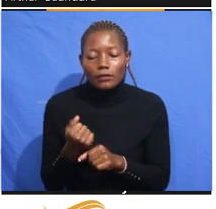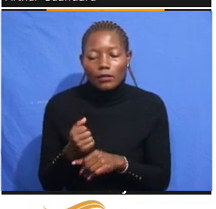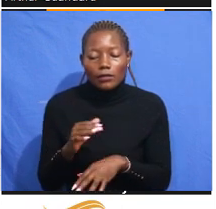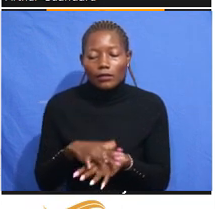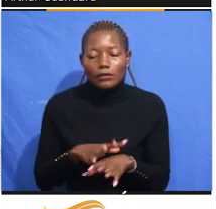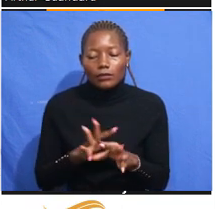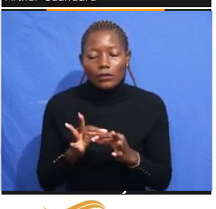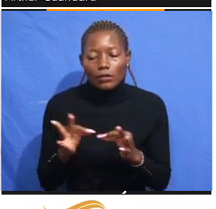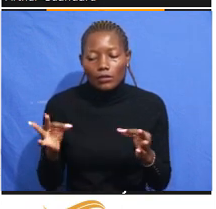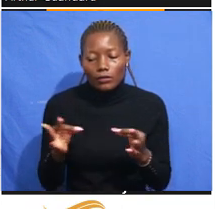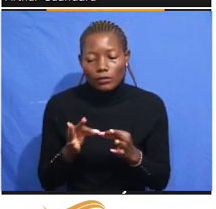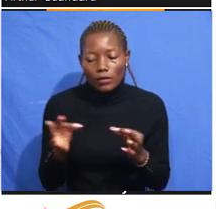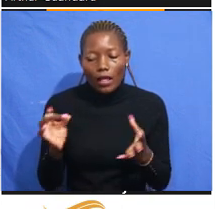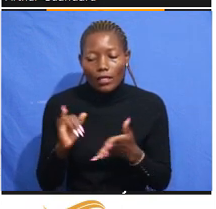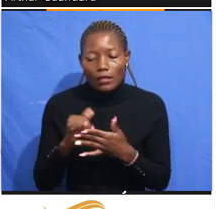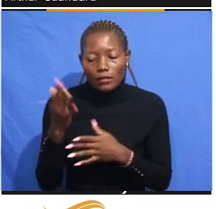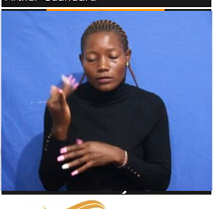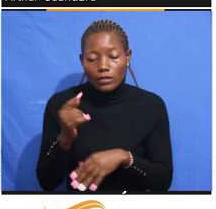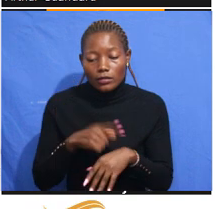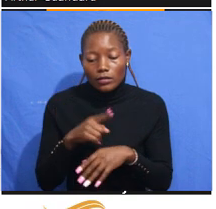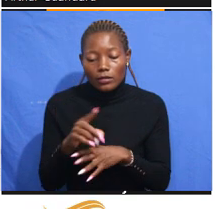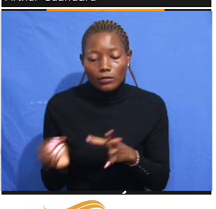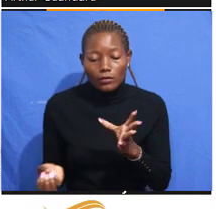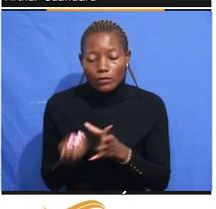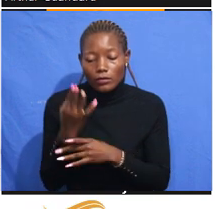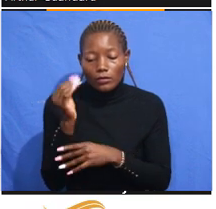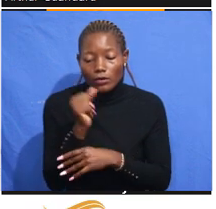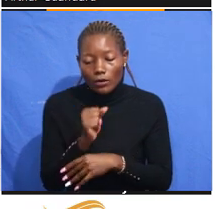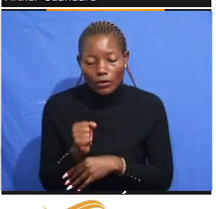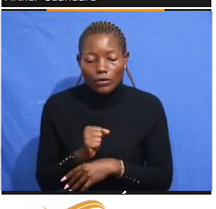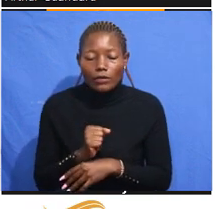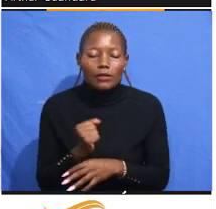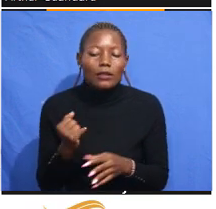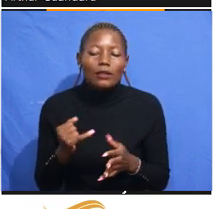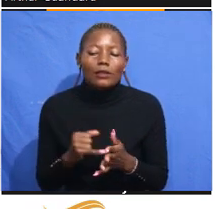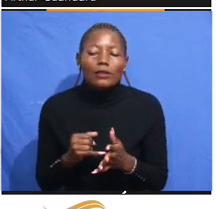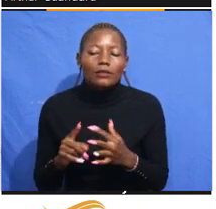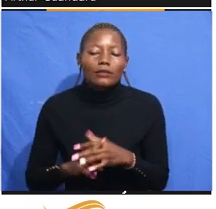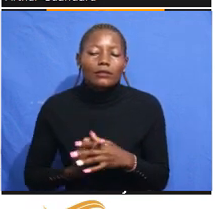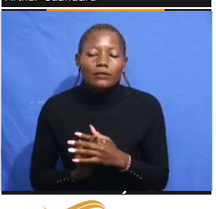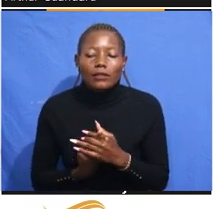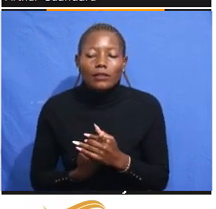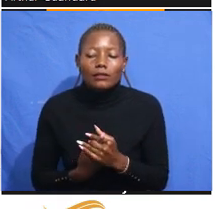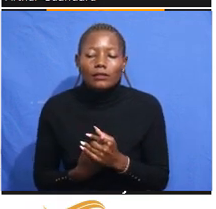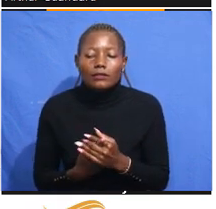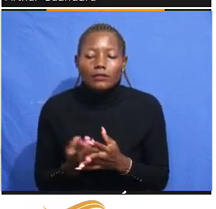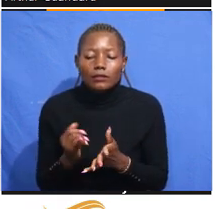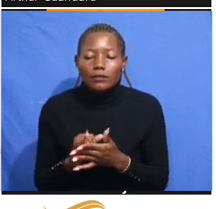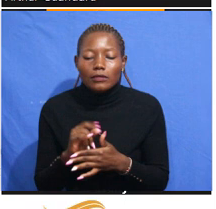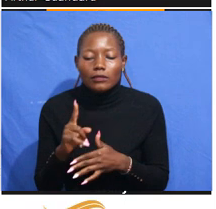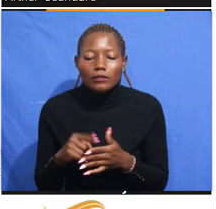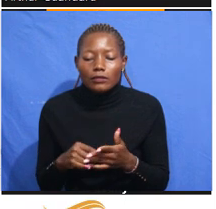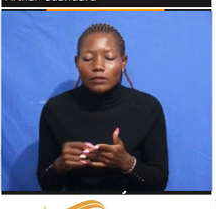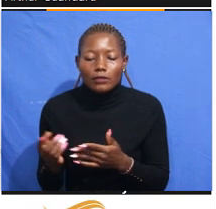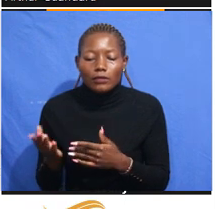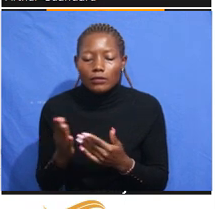And that is why as you grow older, the elasticity tends to degenerate. And that is what creates things like